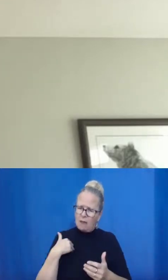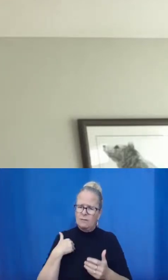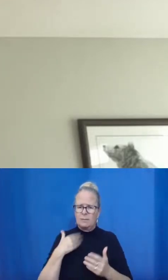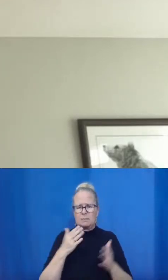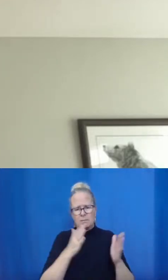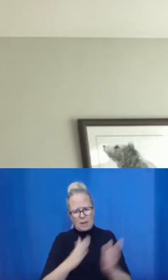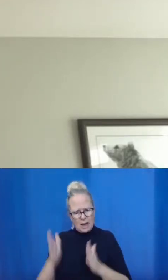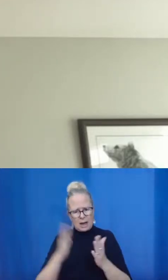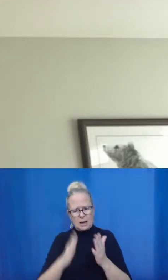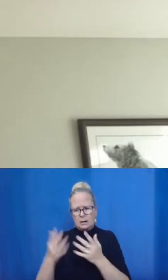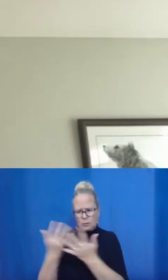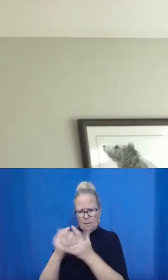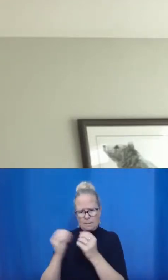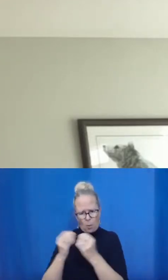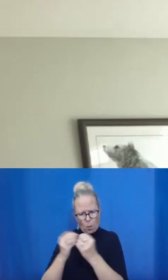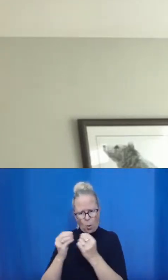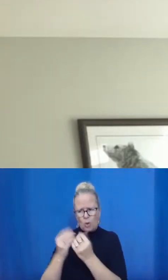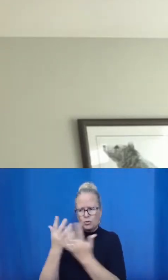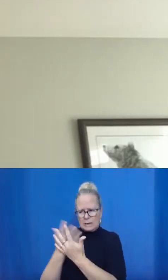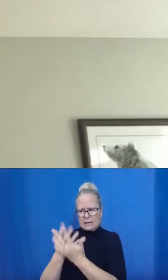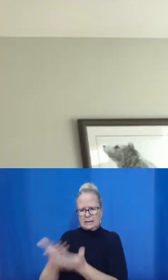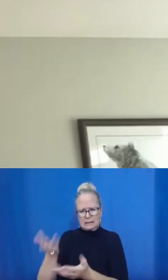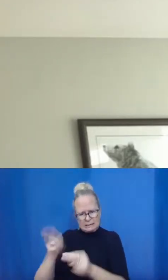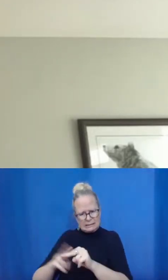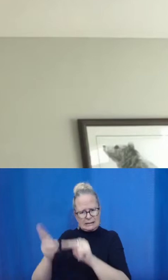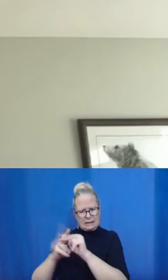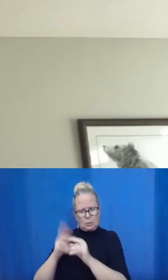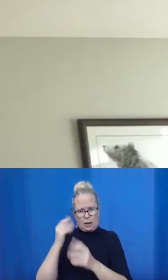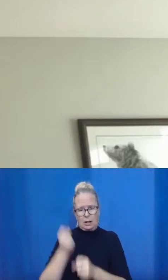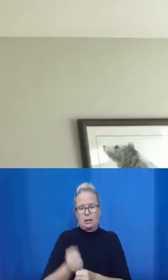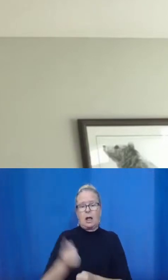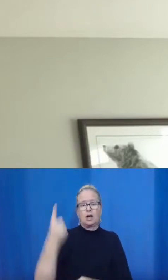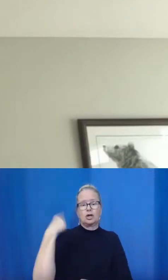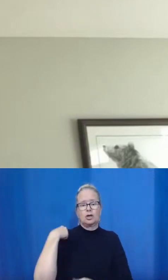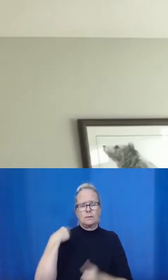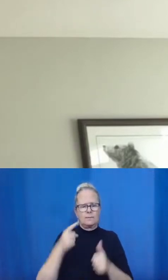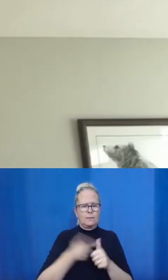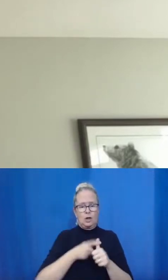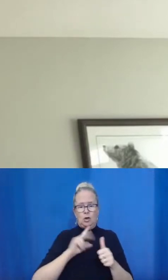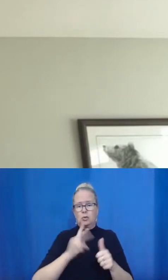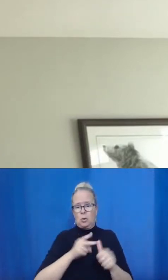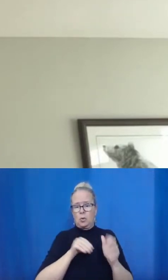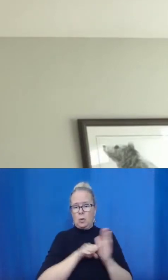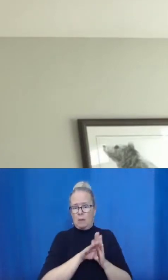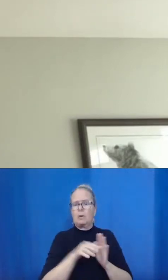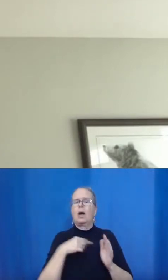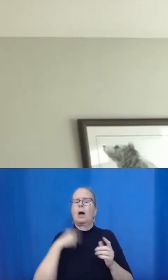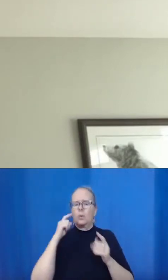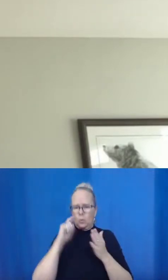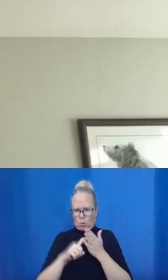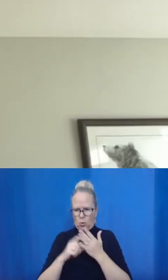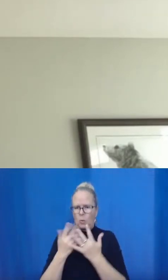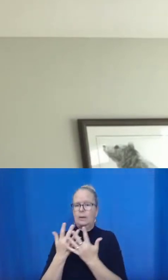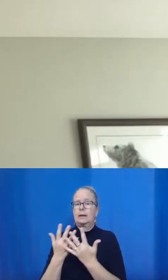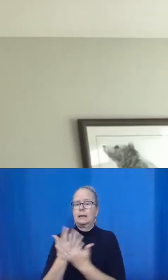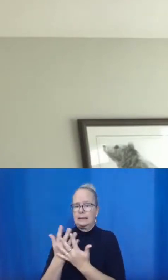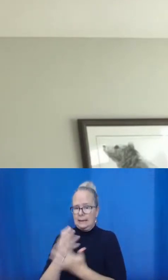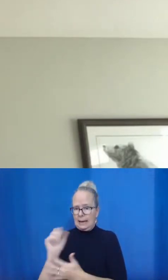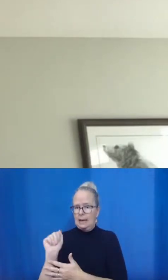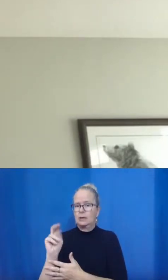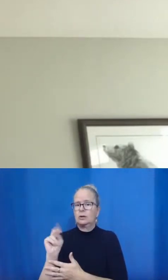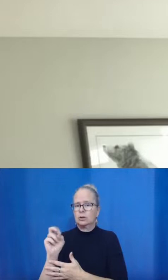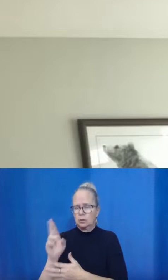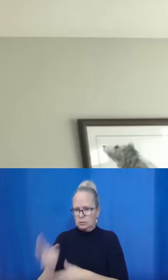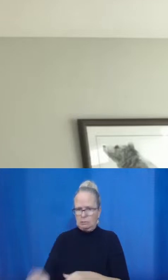have, intentional, tangible plans to mitigate the potential harms that may be caused by reduced screening, delayed diagnosis, and